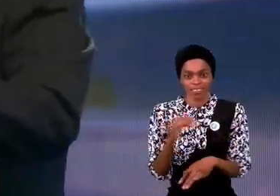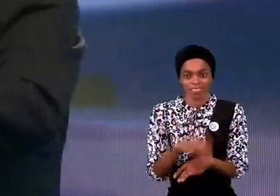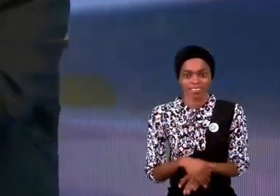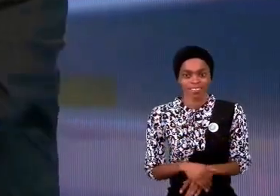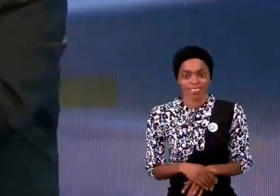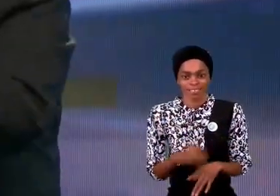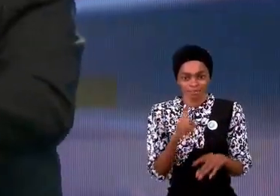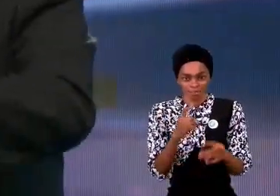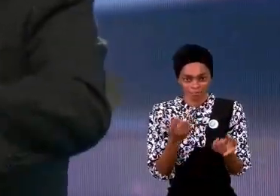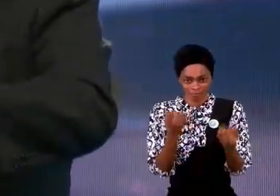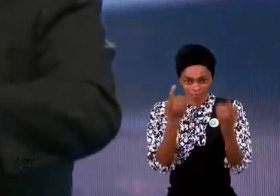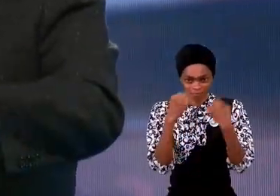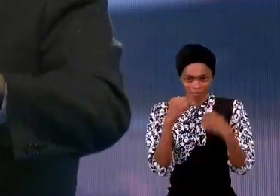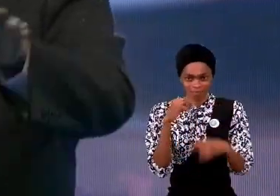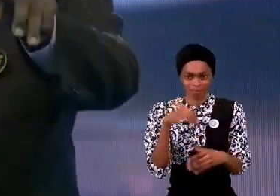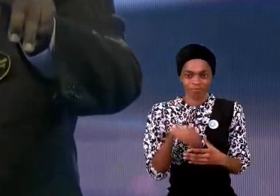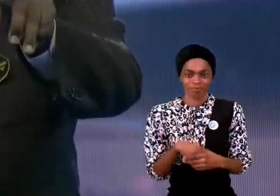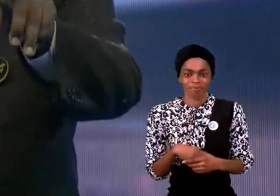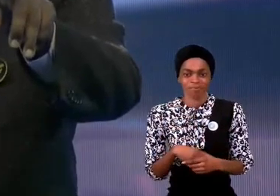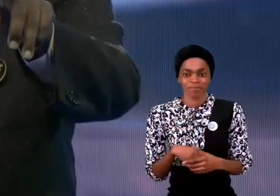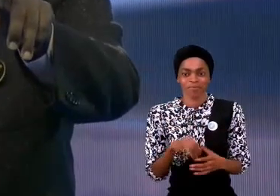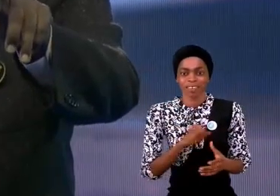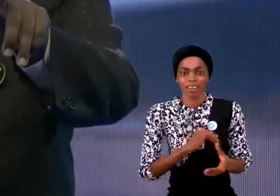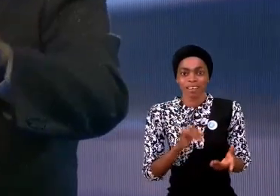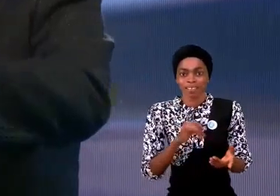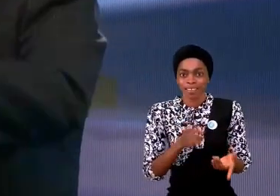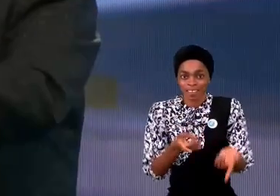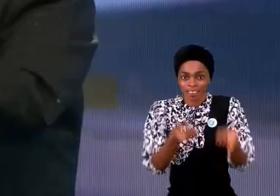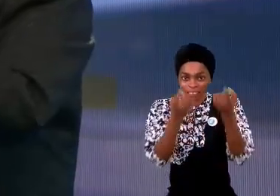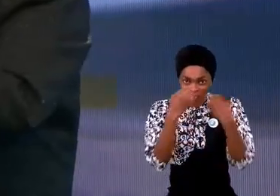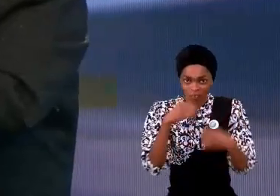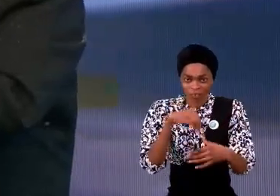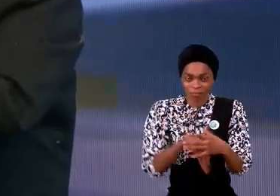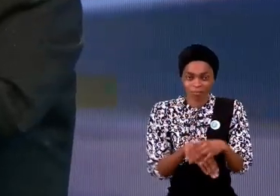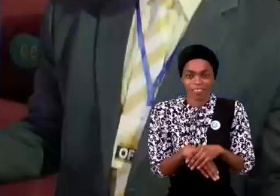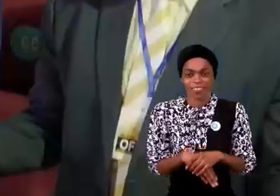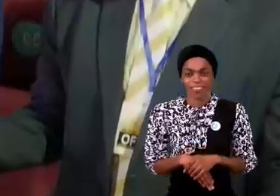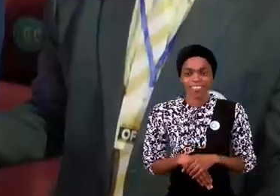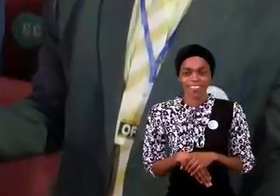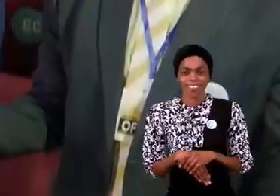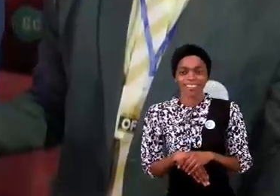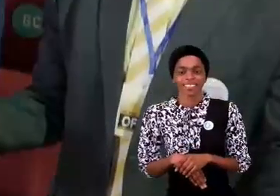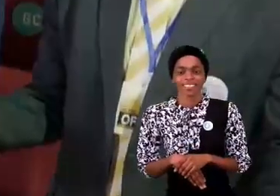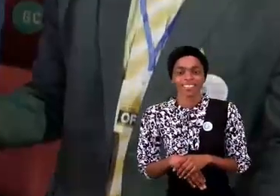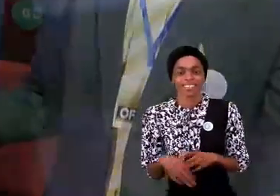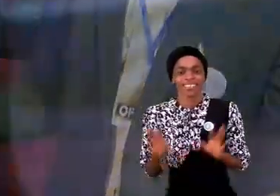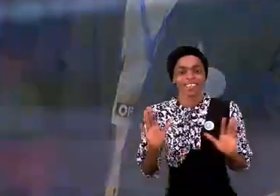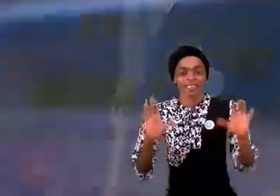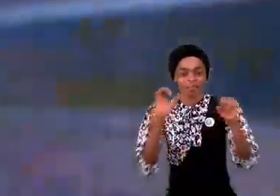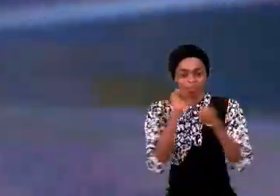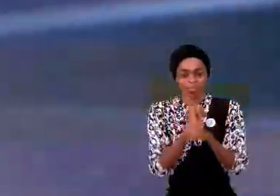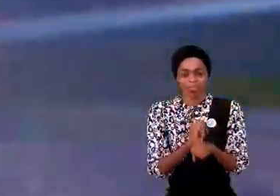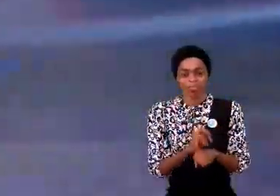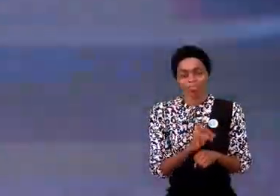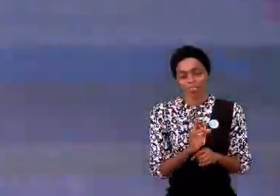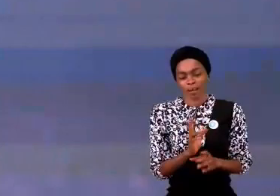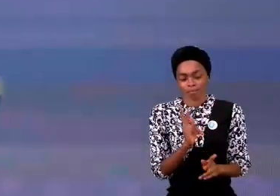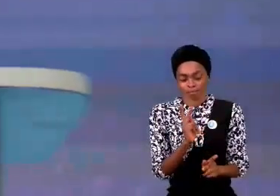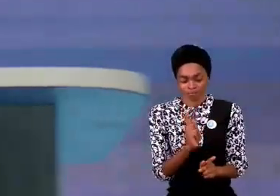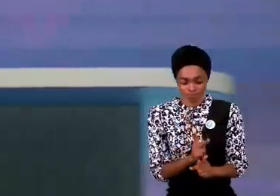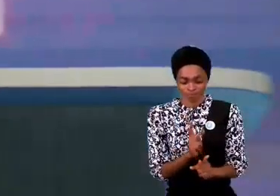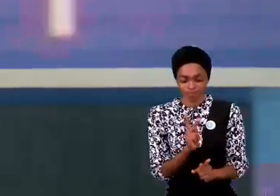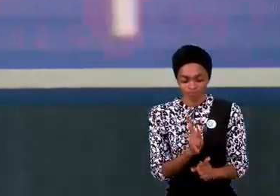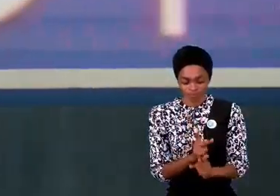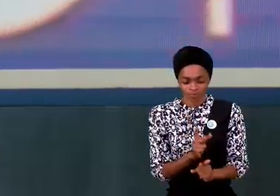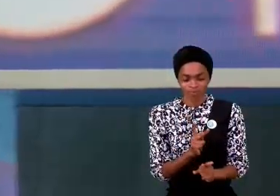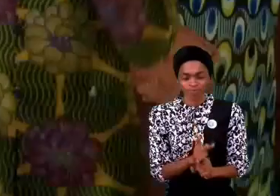Miracles are packaged. Salvation. Healing. Deliverance. Come and